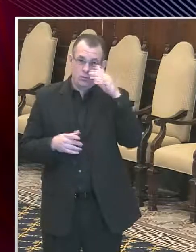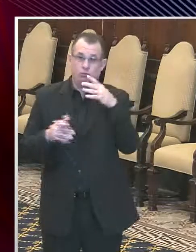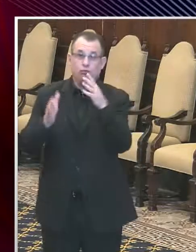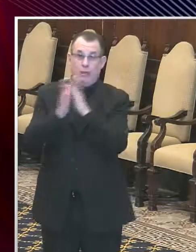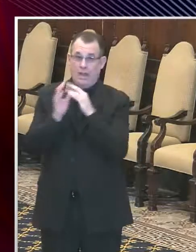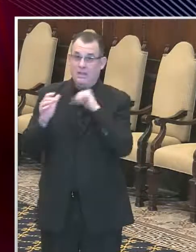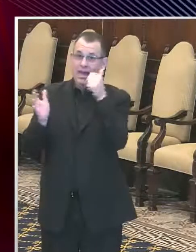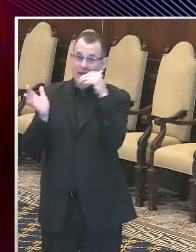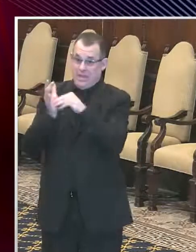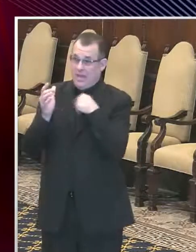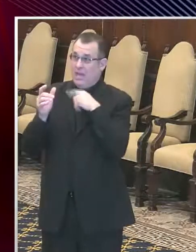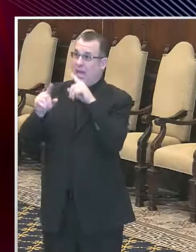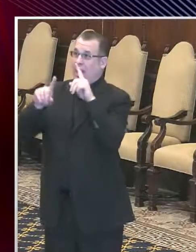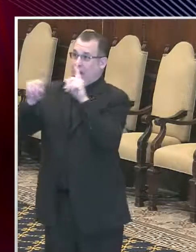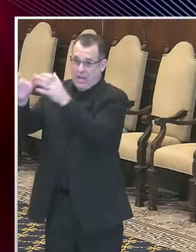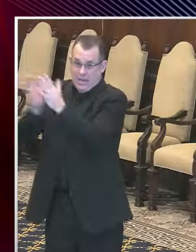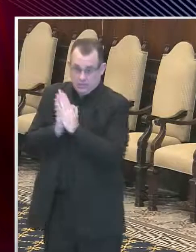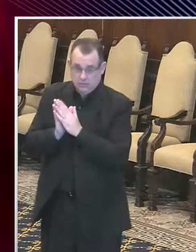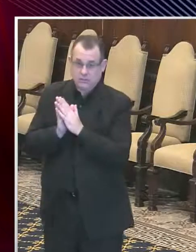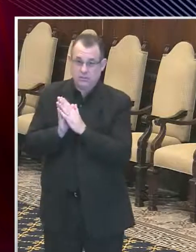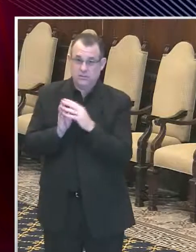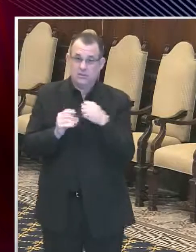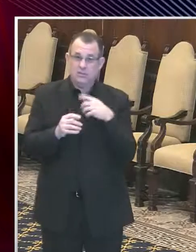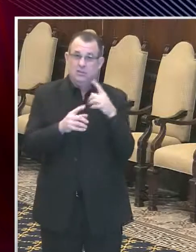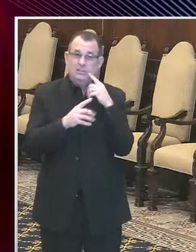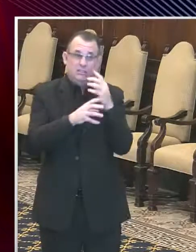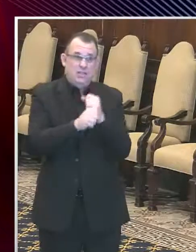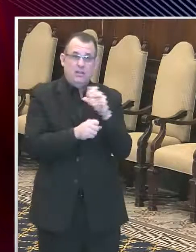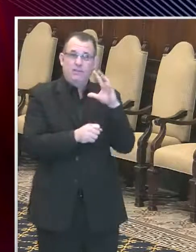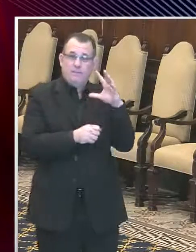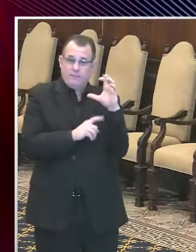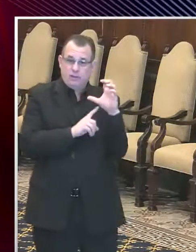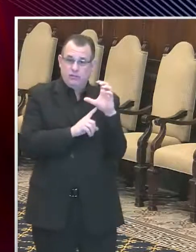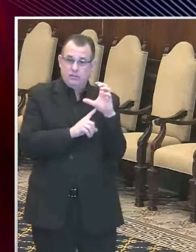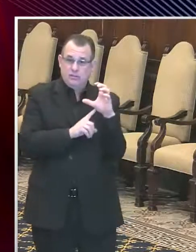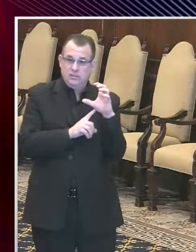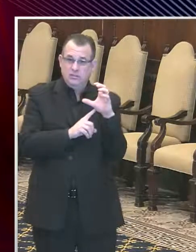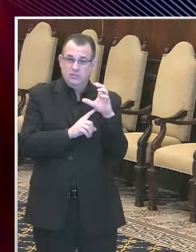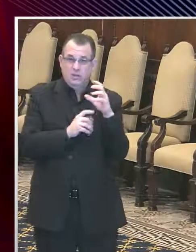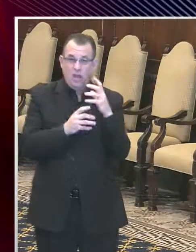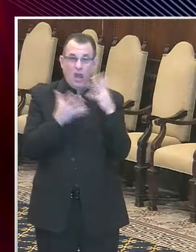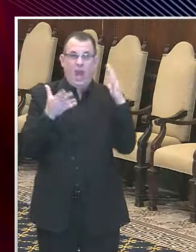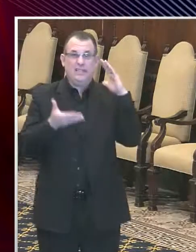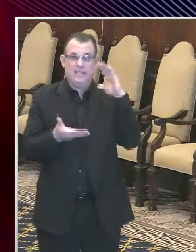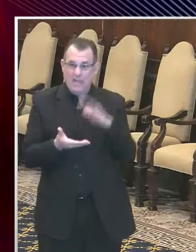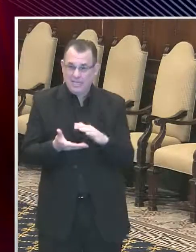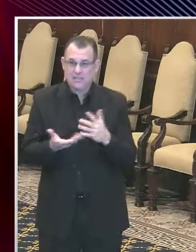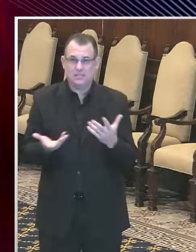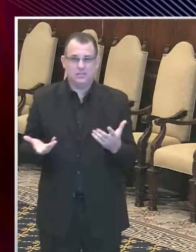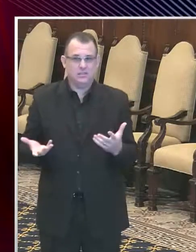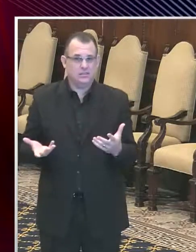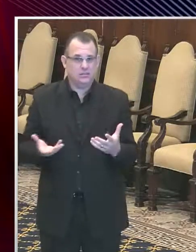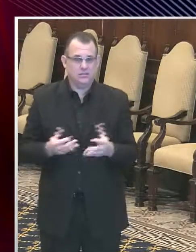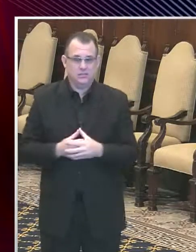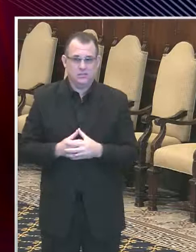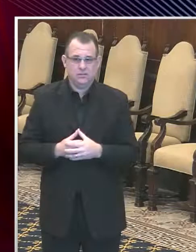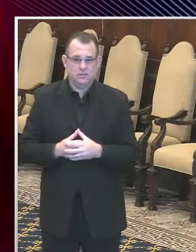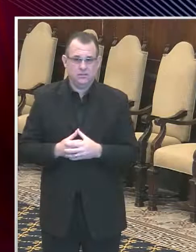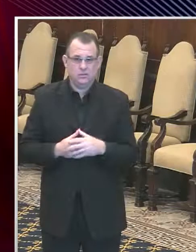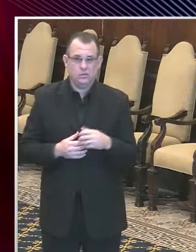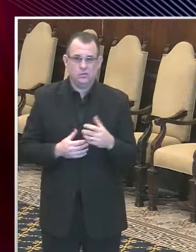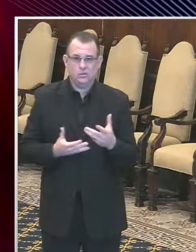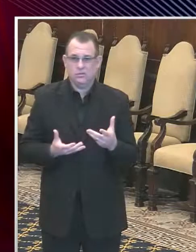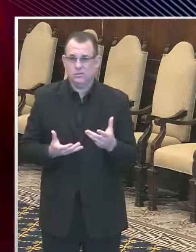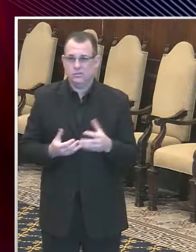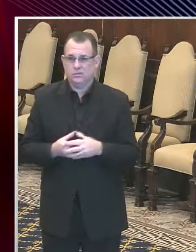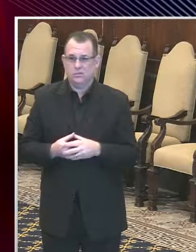received about 500, which is much less than what was expected. Not even a half of a half. So we would like